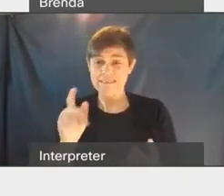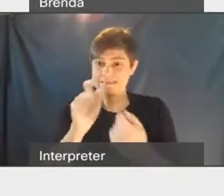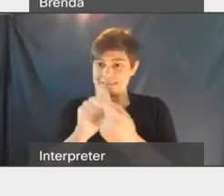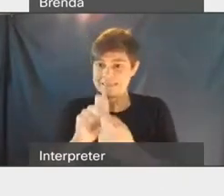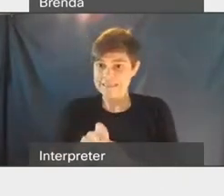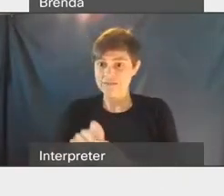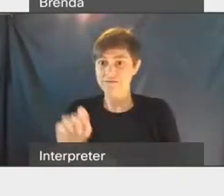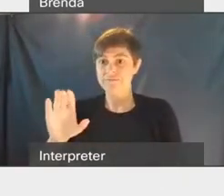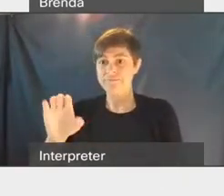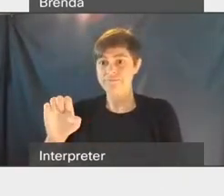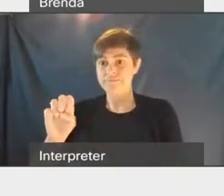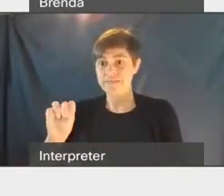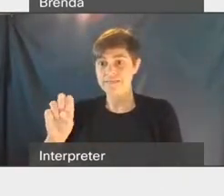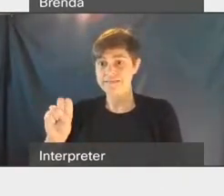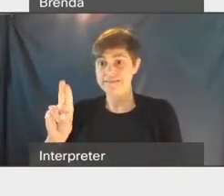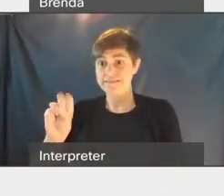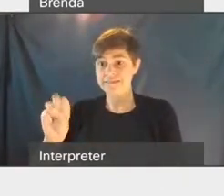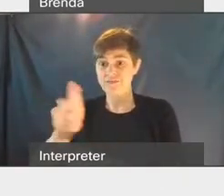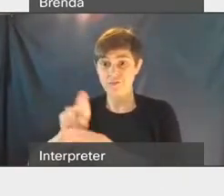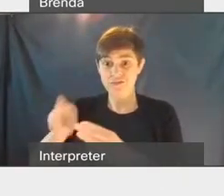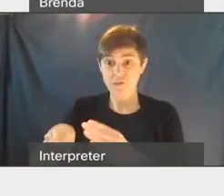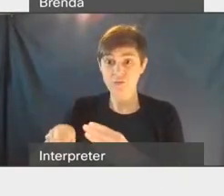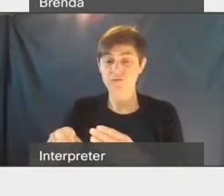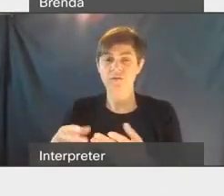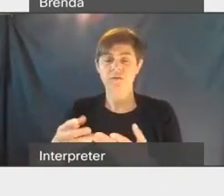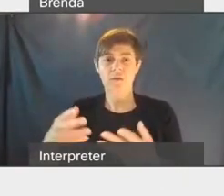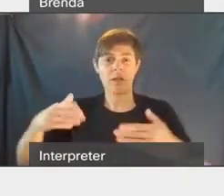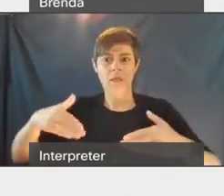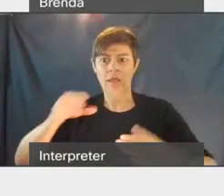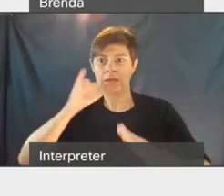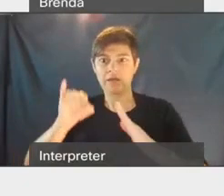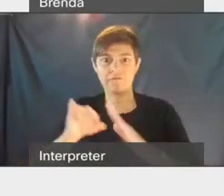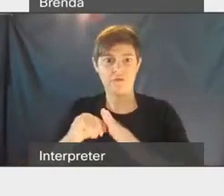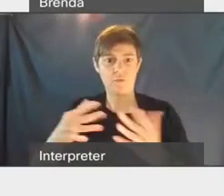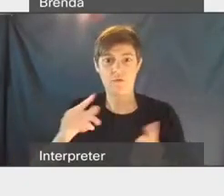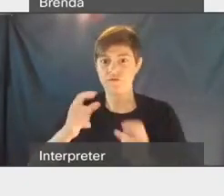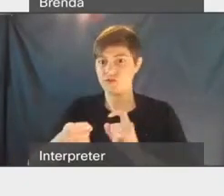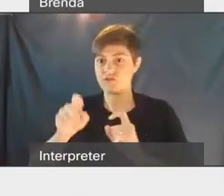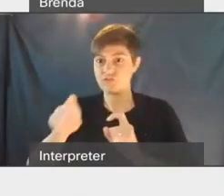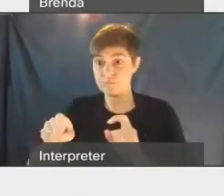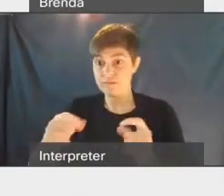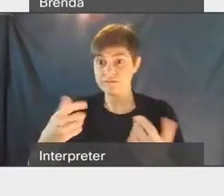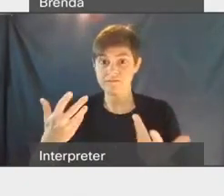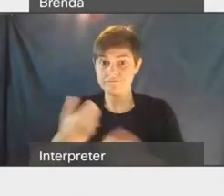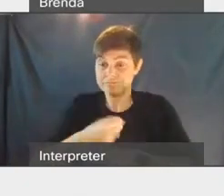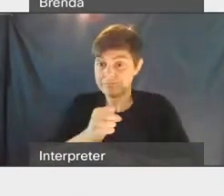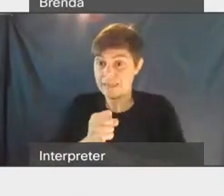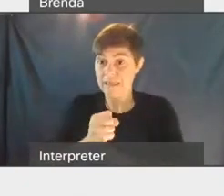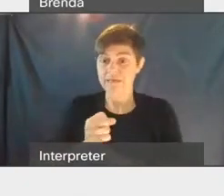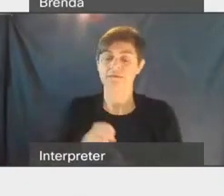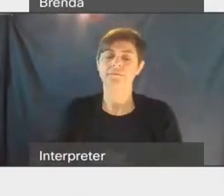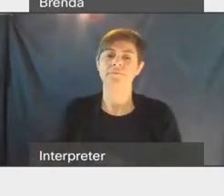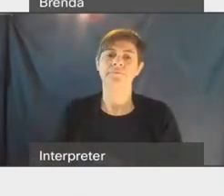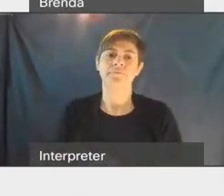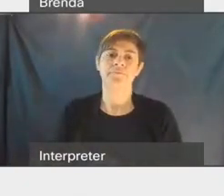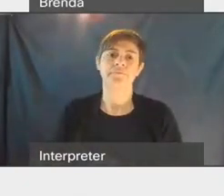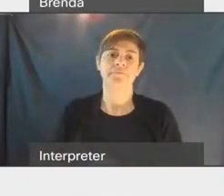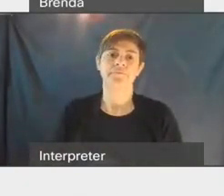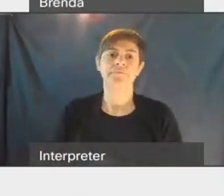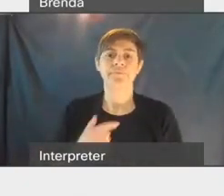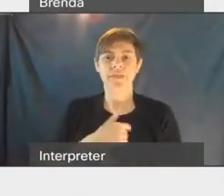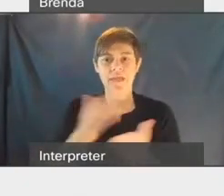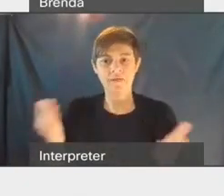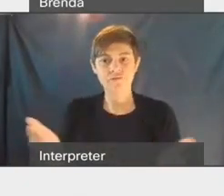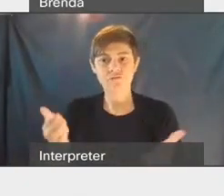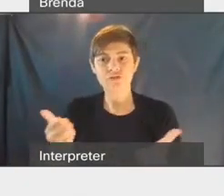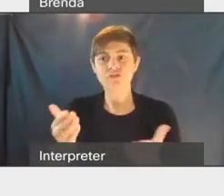census results and identify what changes are required to maintain equality of population in our districts. I urge